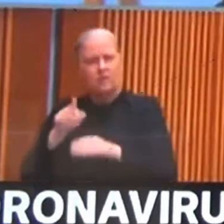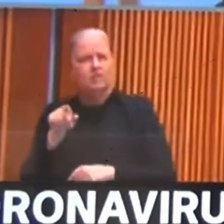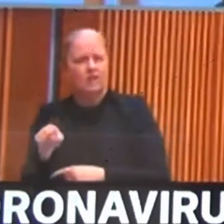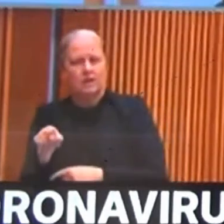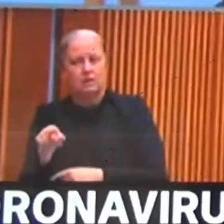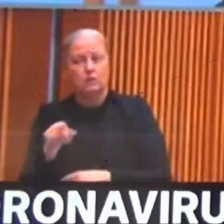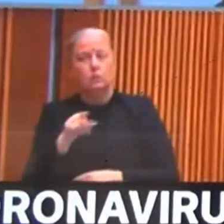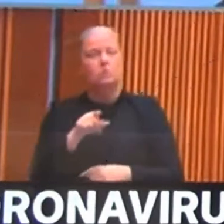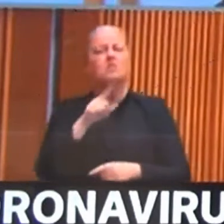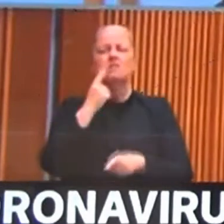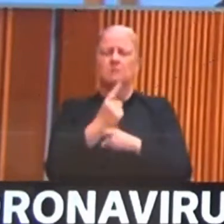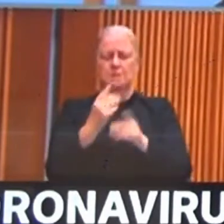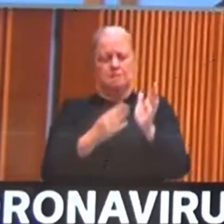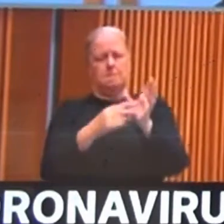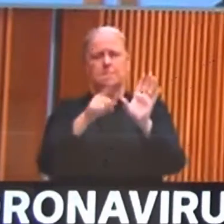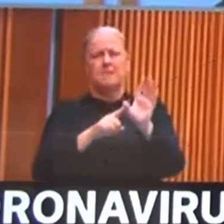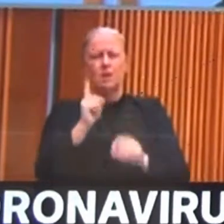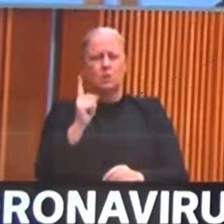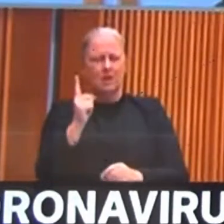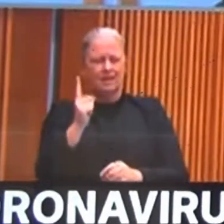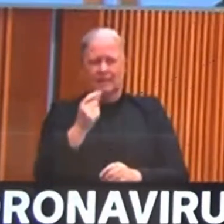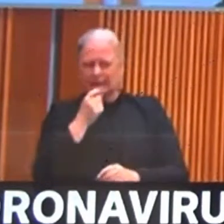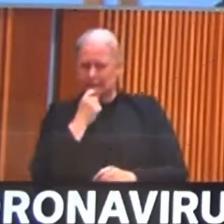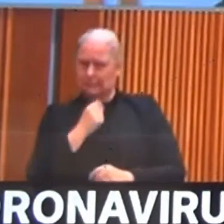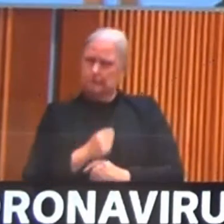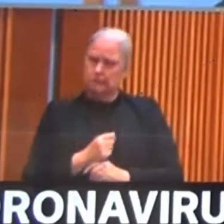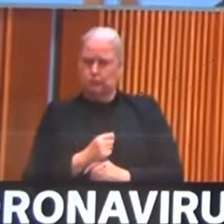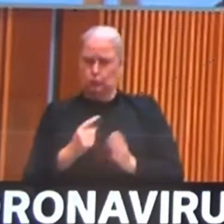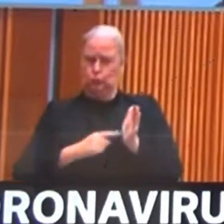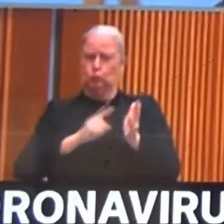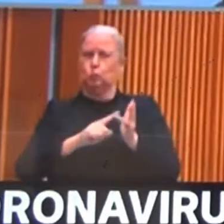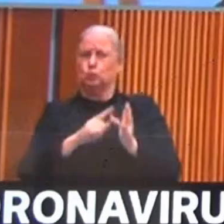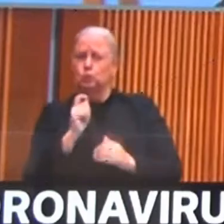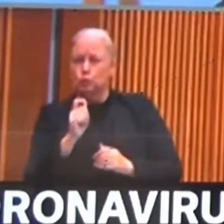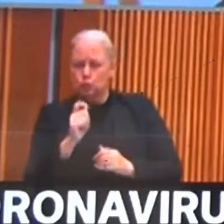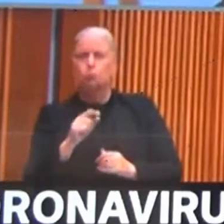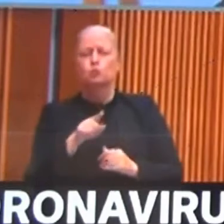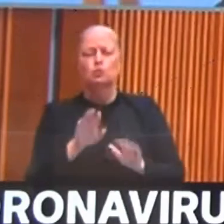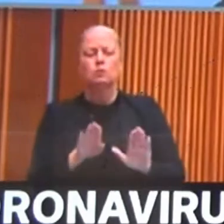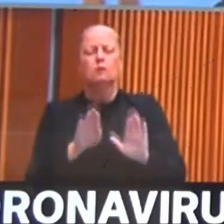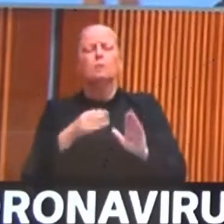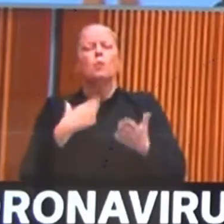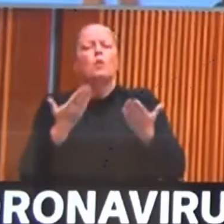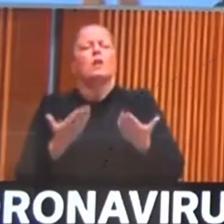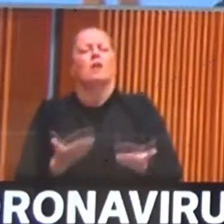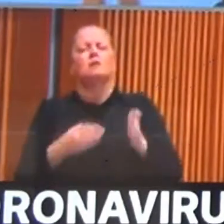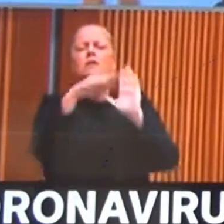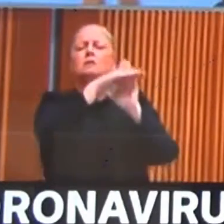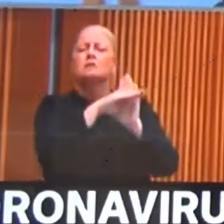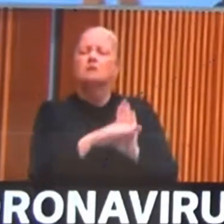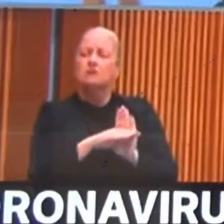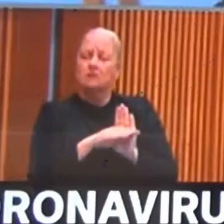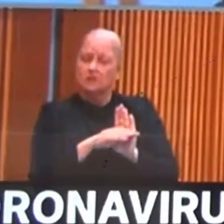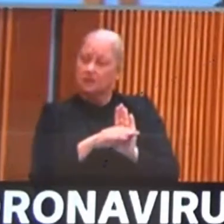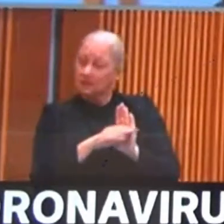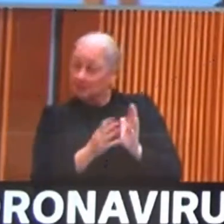the date being floated, is too soon for any, even a gradual amount of restrictions to be lifted? And do you think that it's fair to say, well, maybe